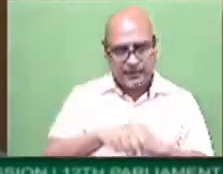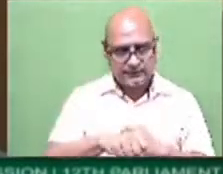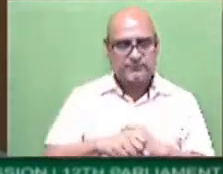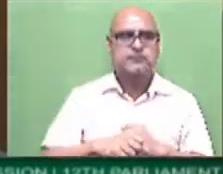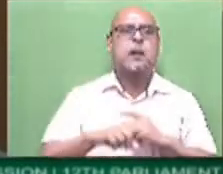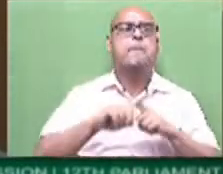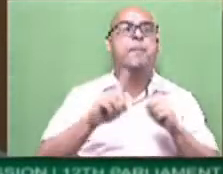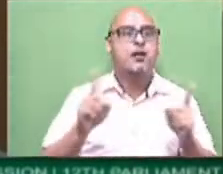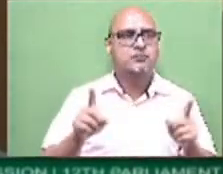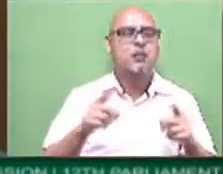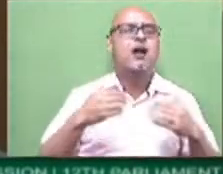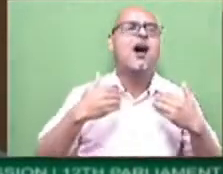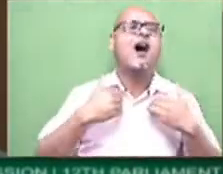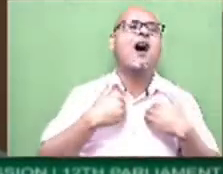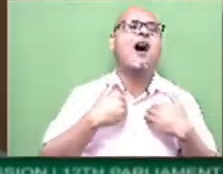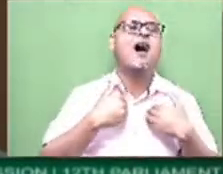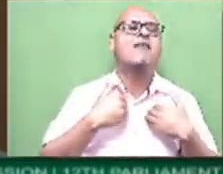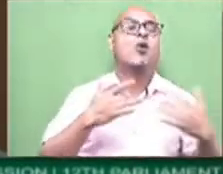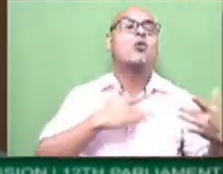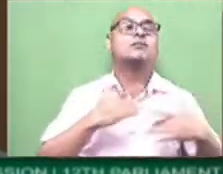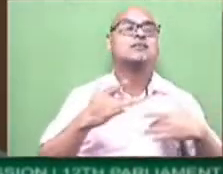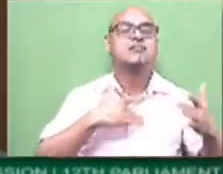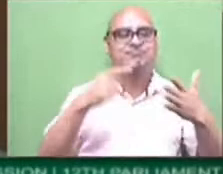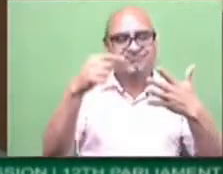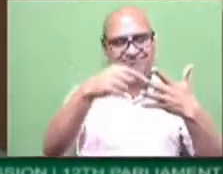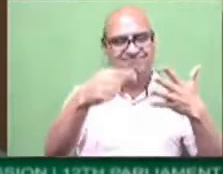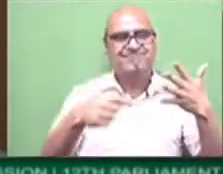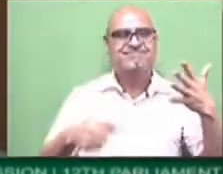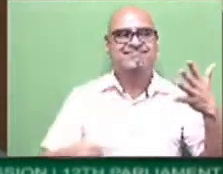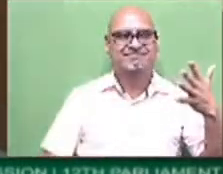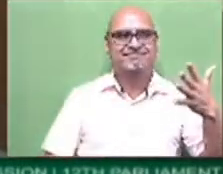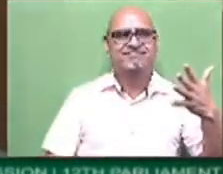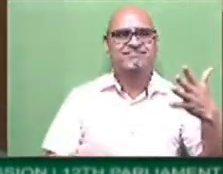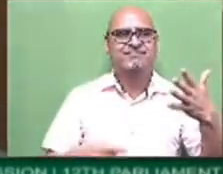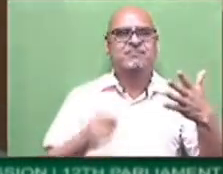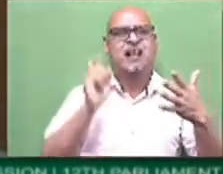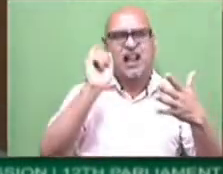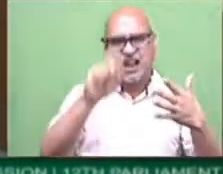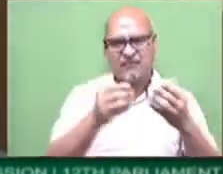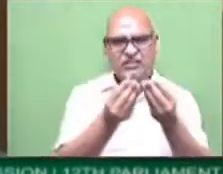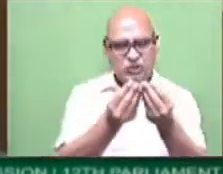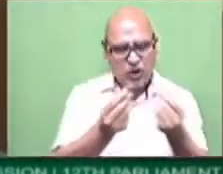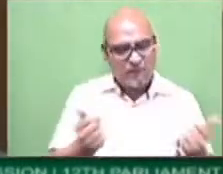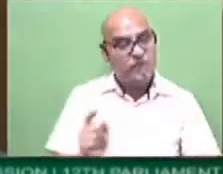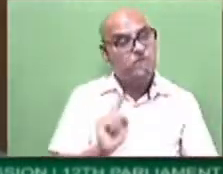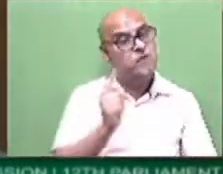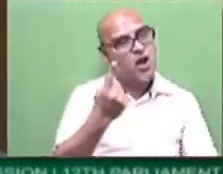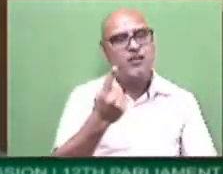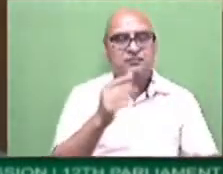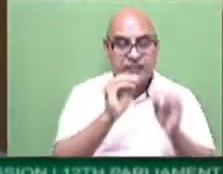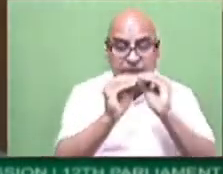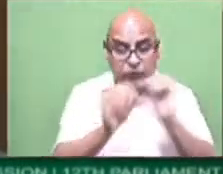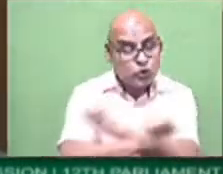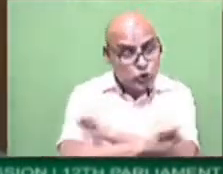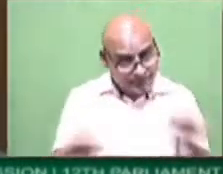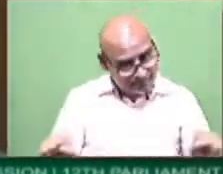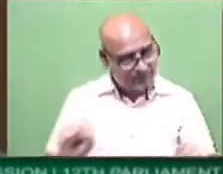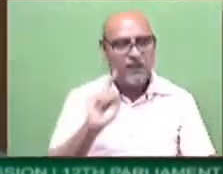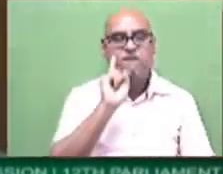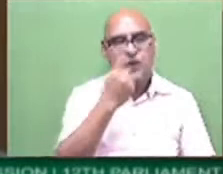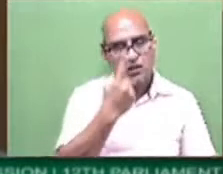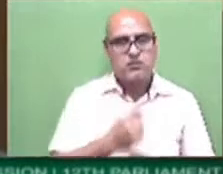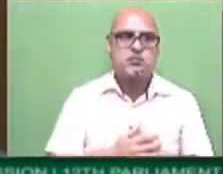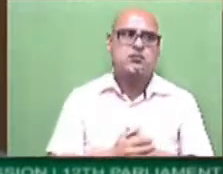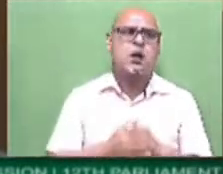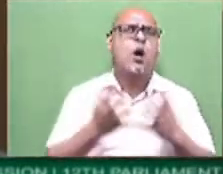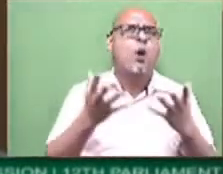treated with in a manner that will, create transparency and so that everyone knows